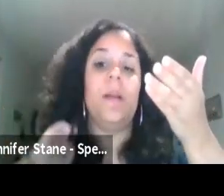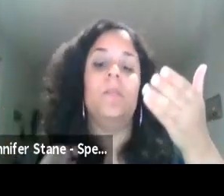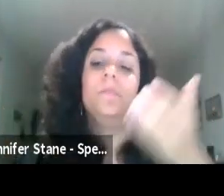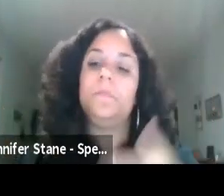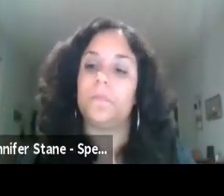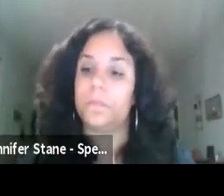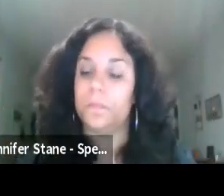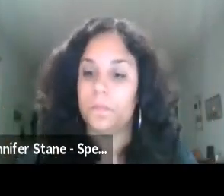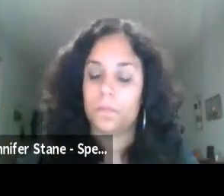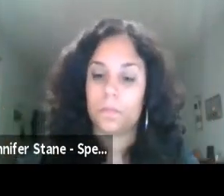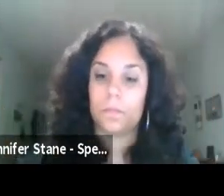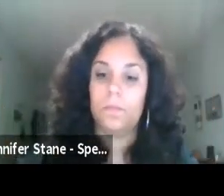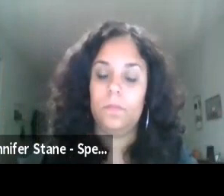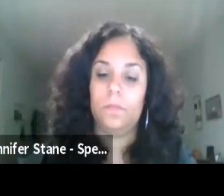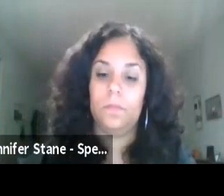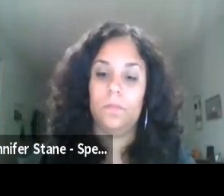which is better?